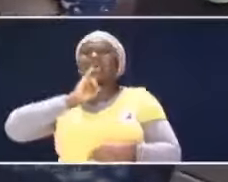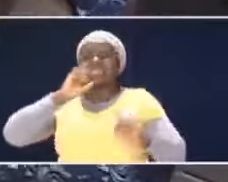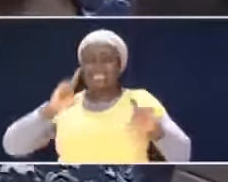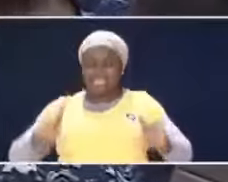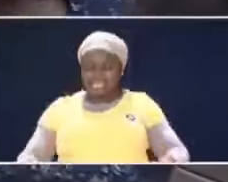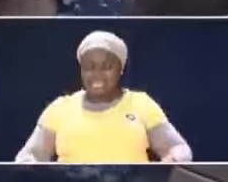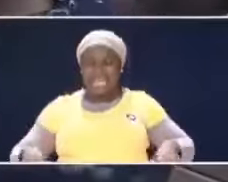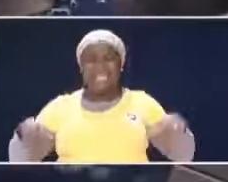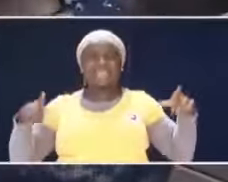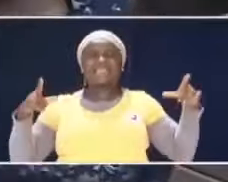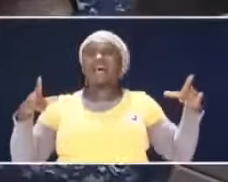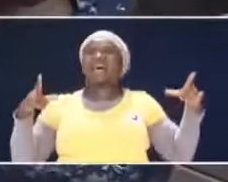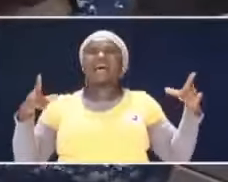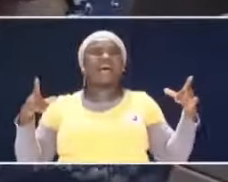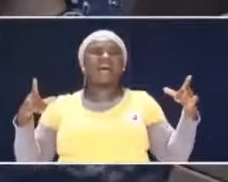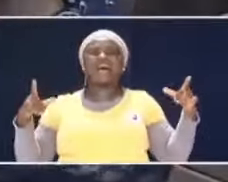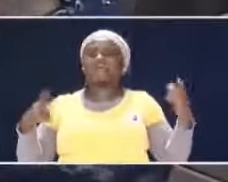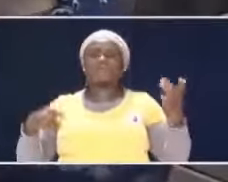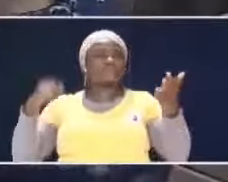Forever.